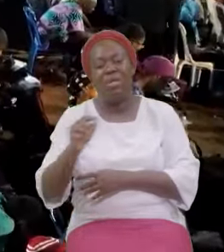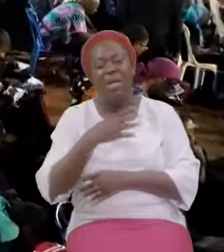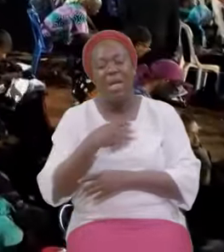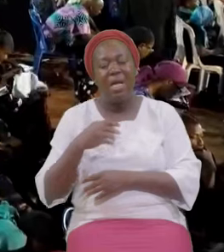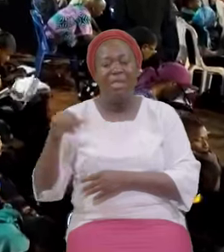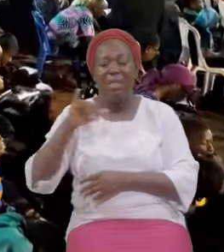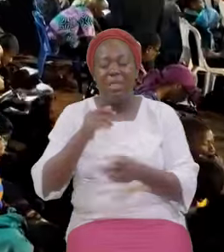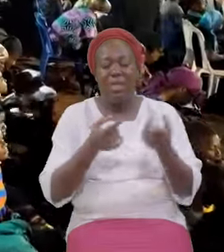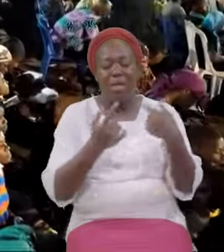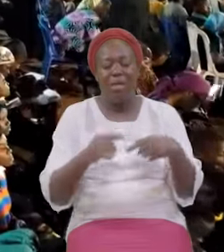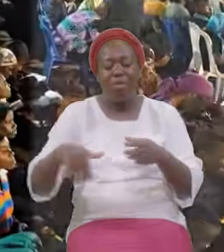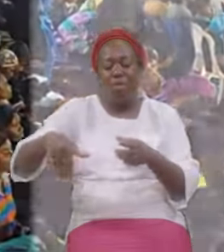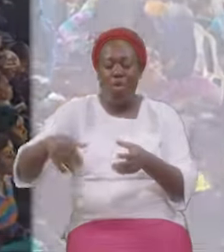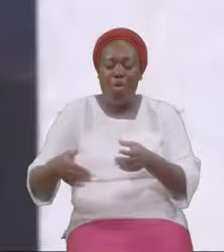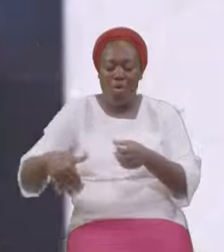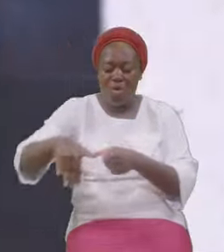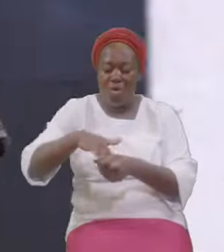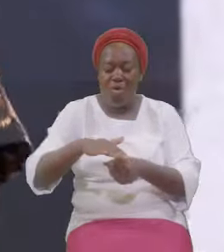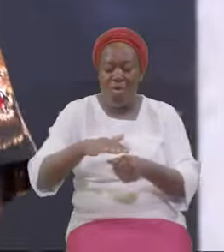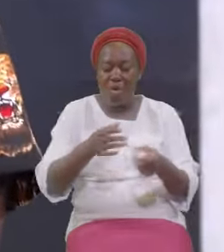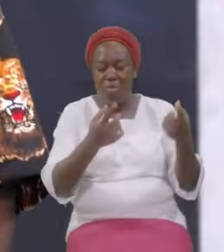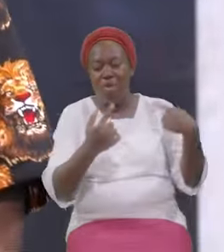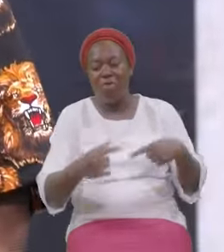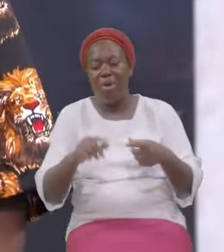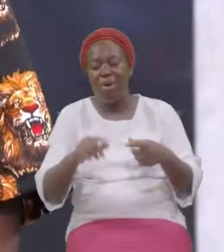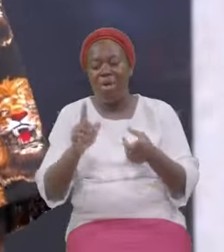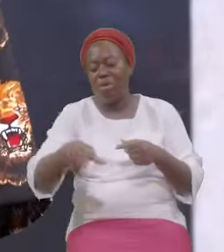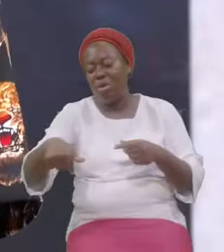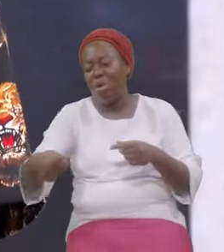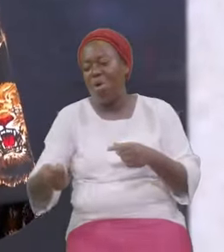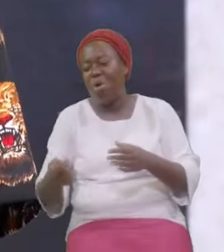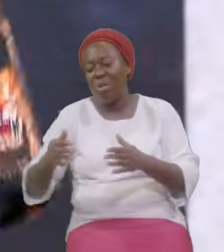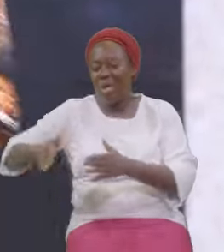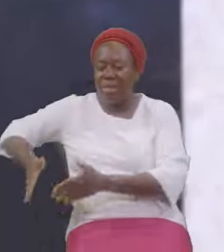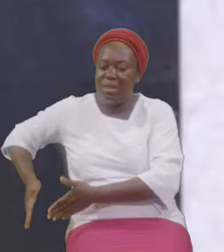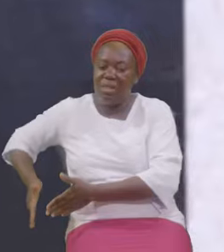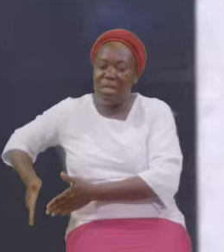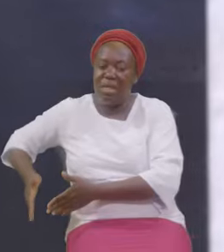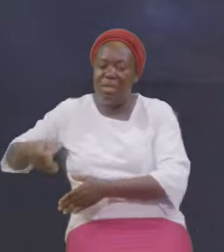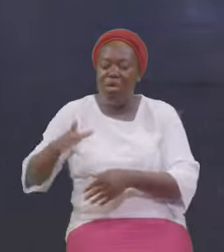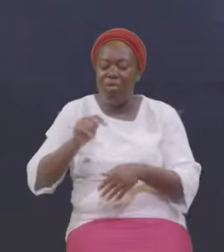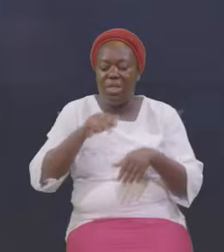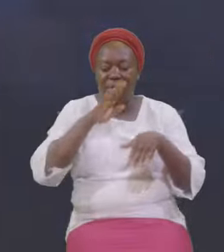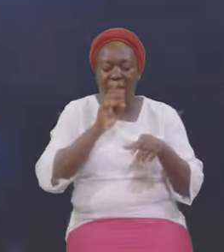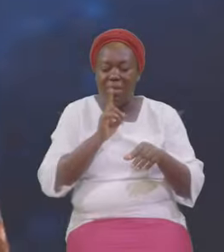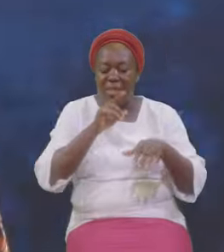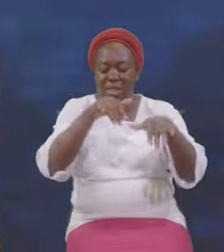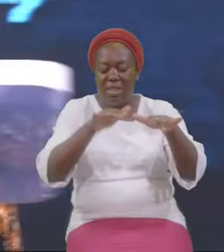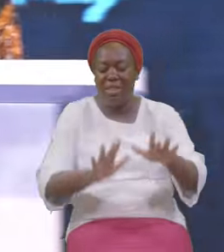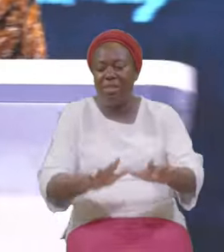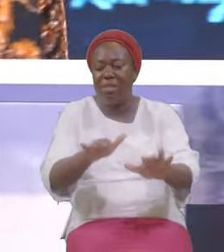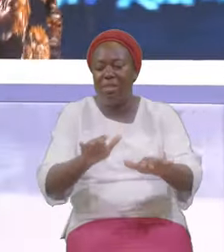over unto the other side of the sea, into the country of